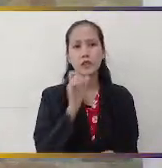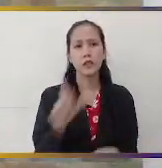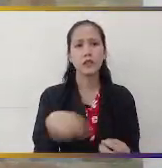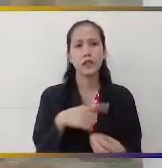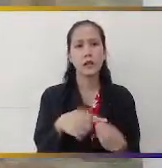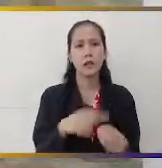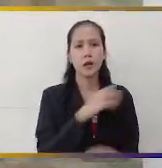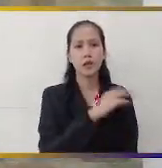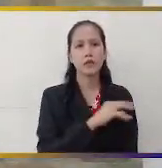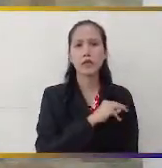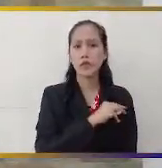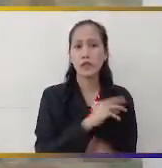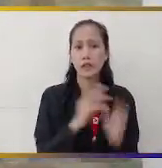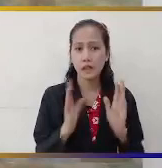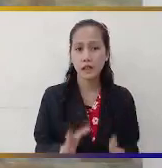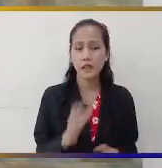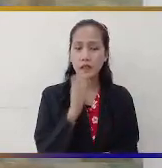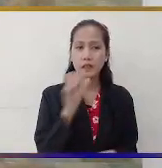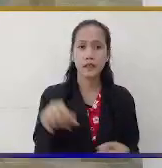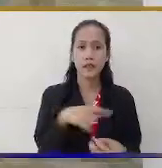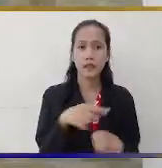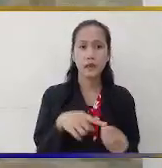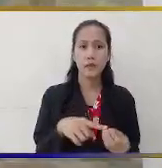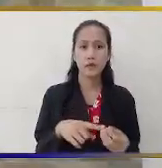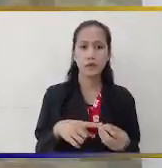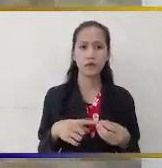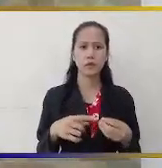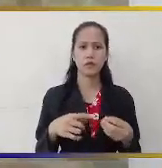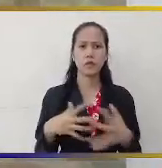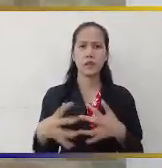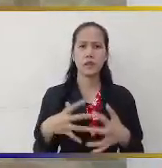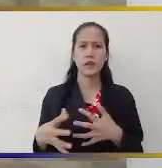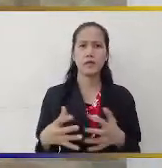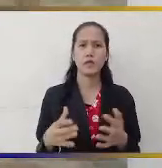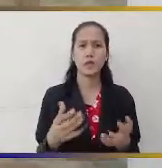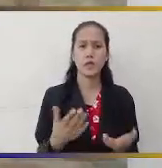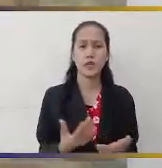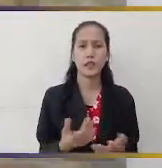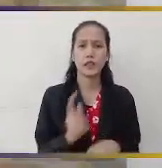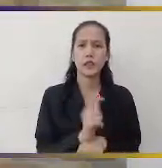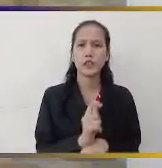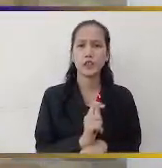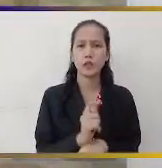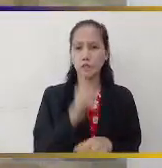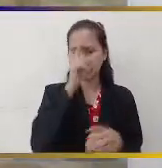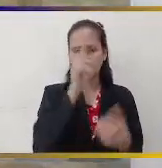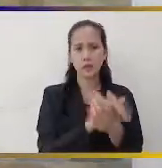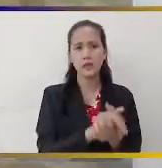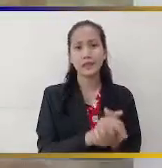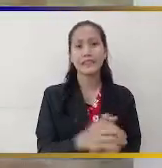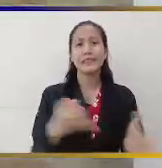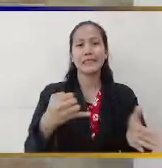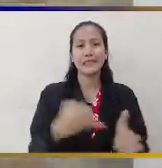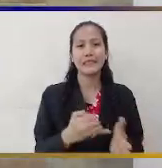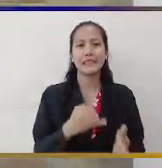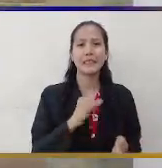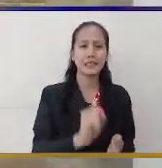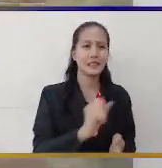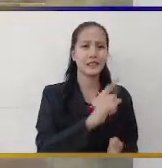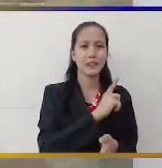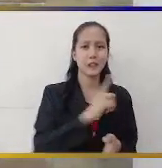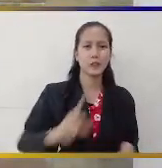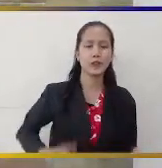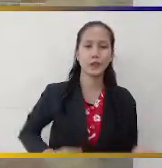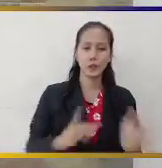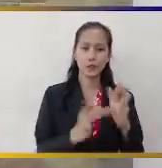missionary, it's not some sacrament or even a baptism. It is the Lord Jesus Christ